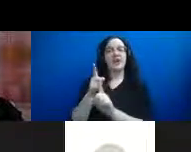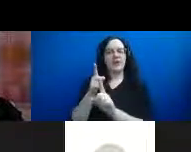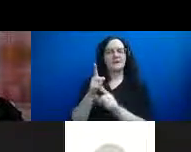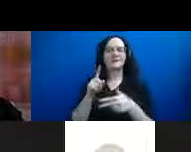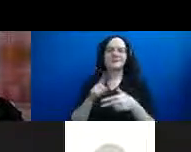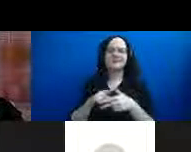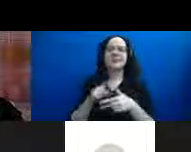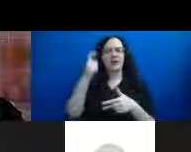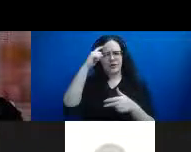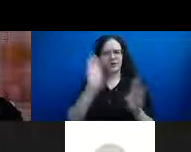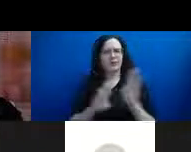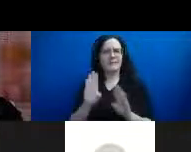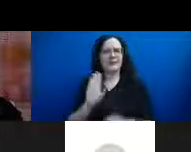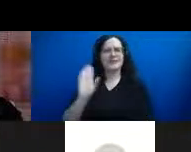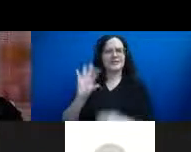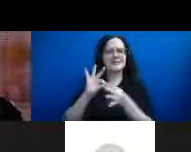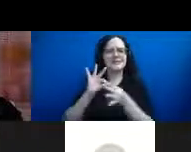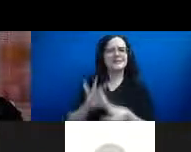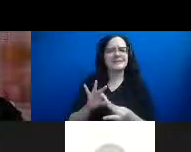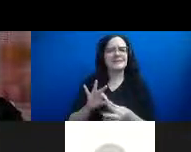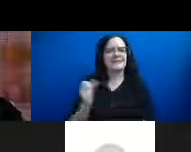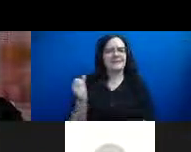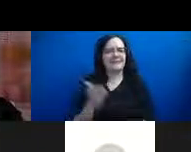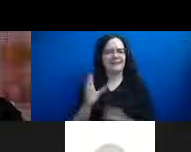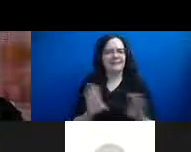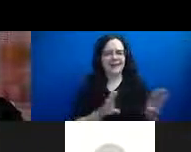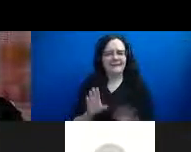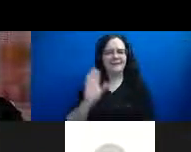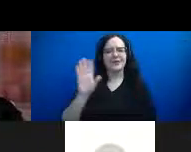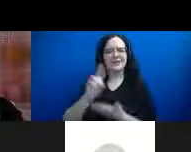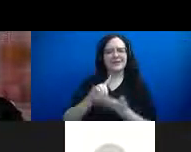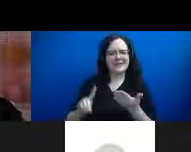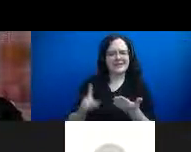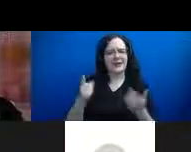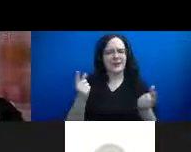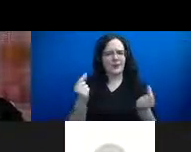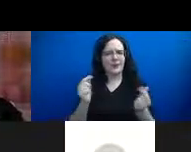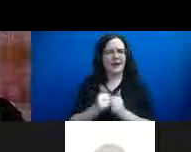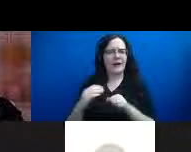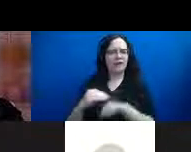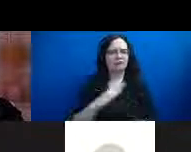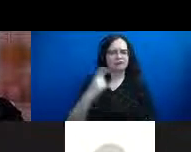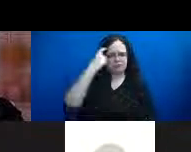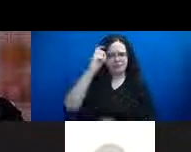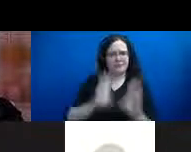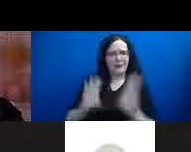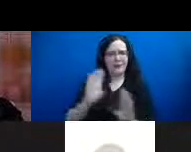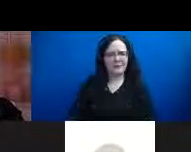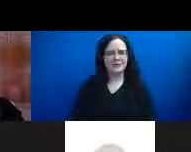to gambling behavior and sort of the design of gambling and what it does to us neurobiologically.